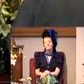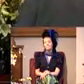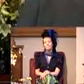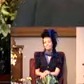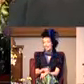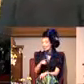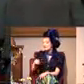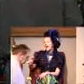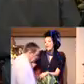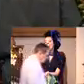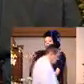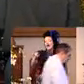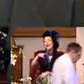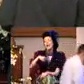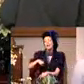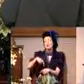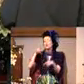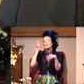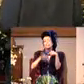They